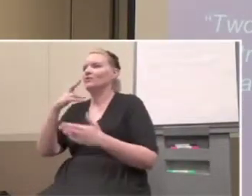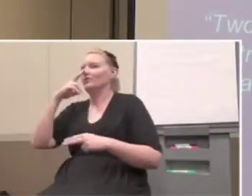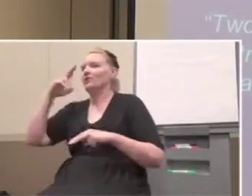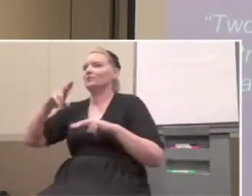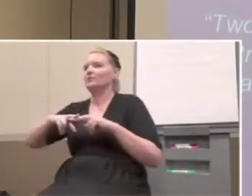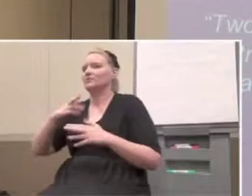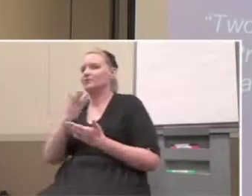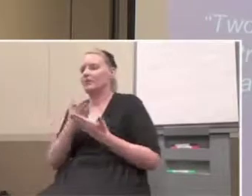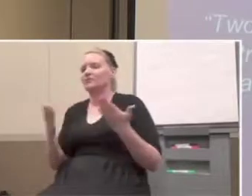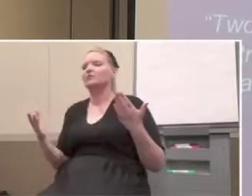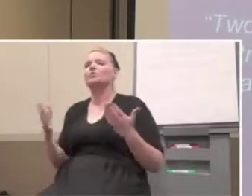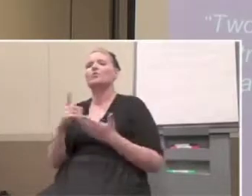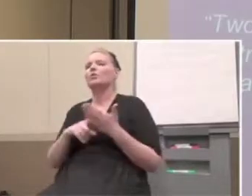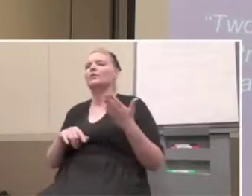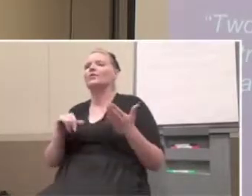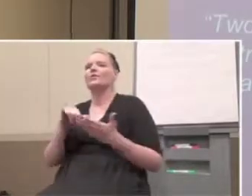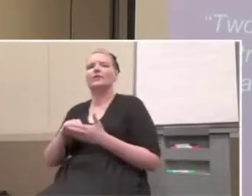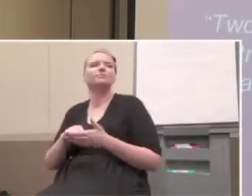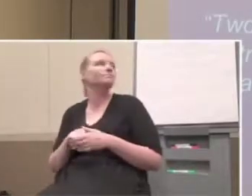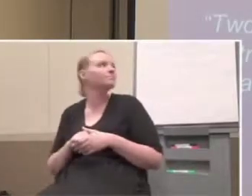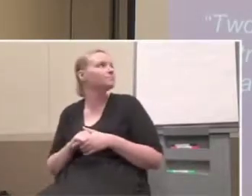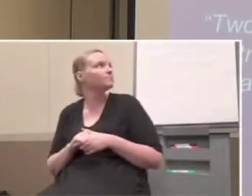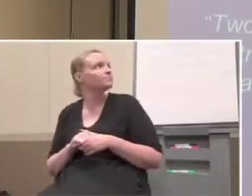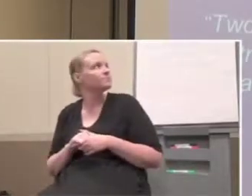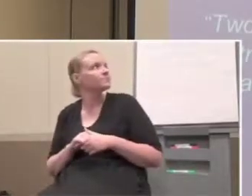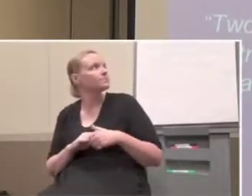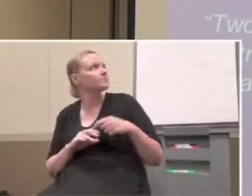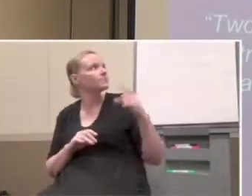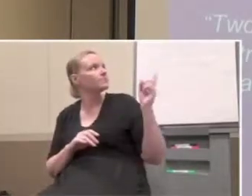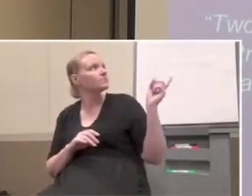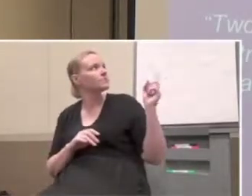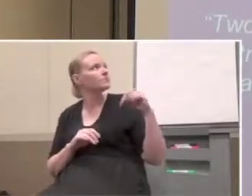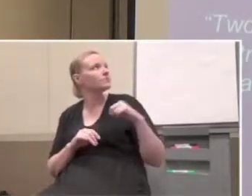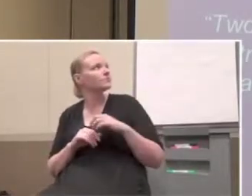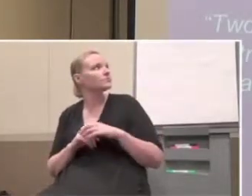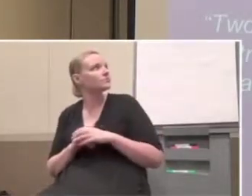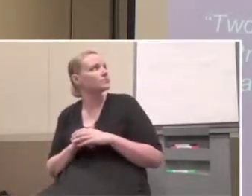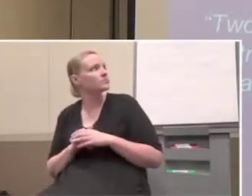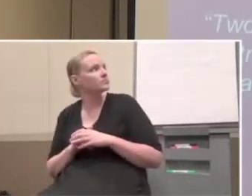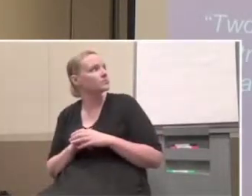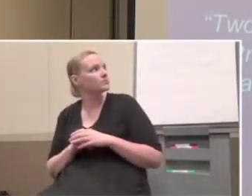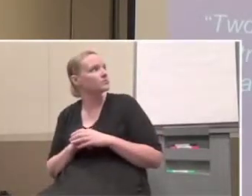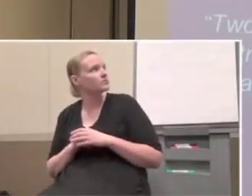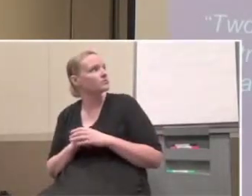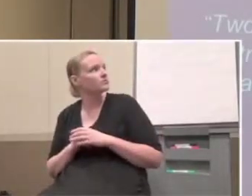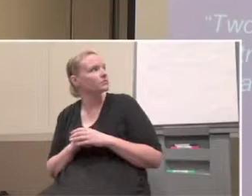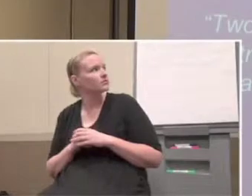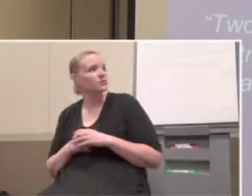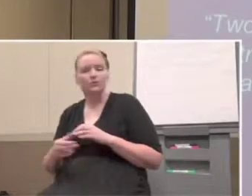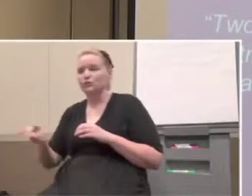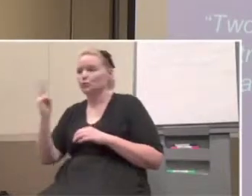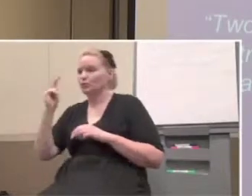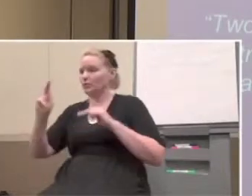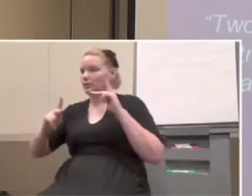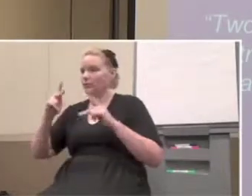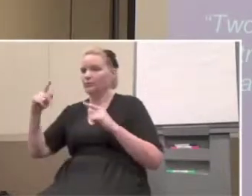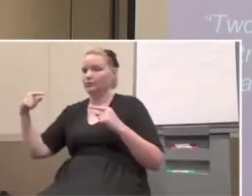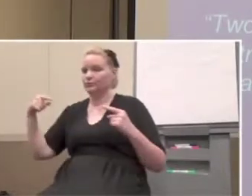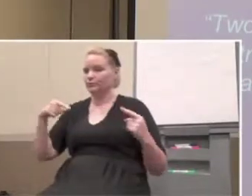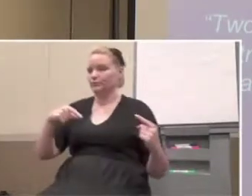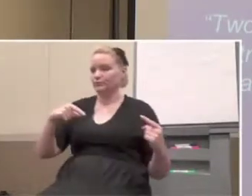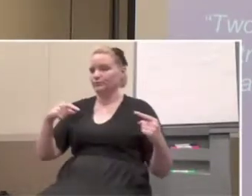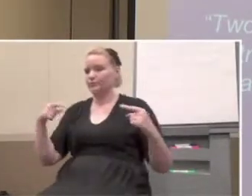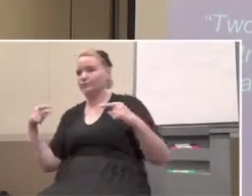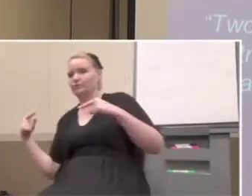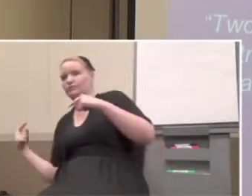struggle? I think the Webster definition I have up here is two people engaged in a struggle for dominance, each equally